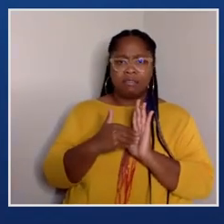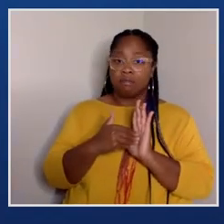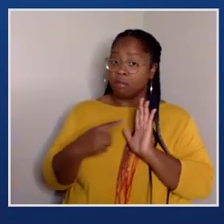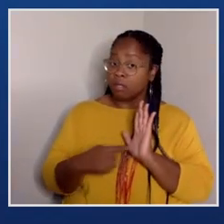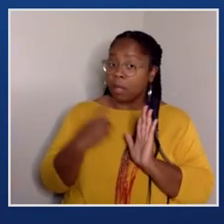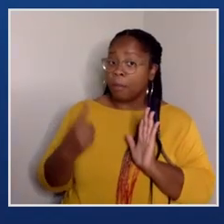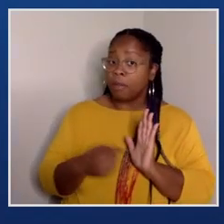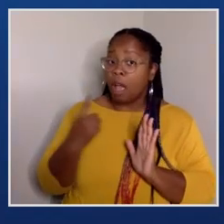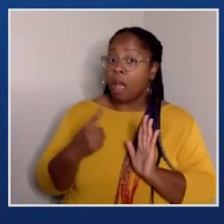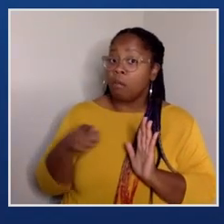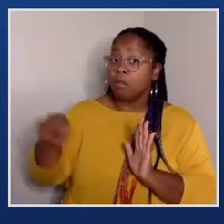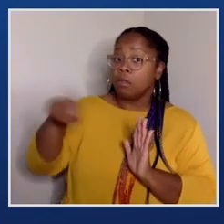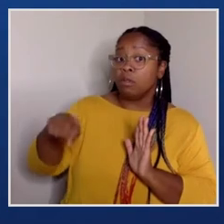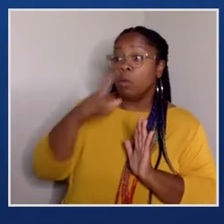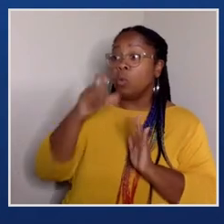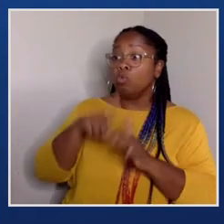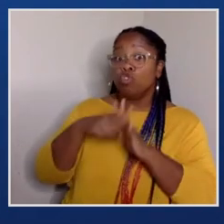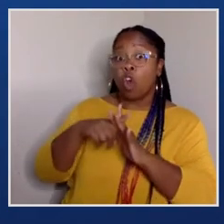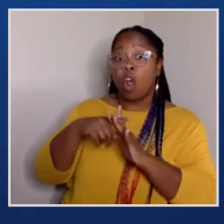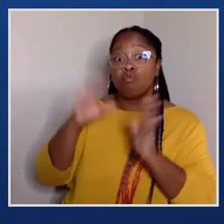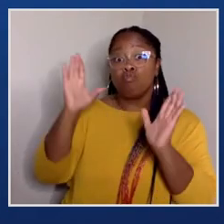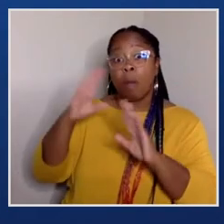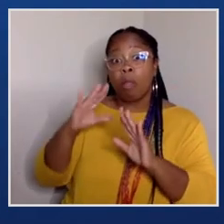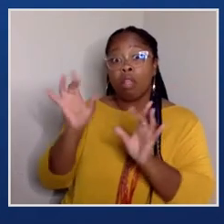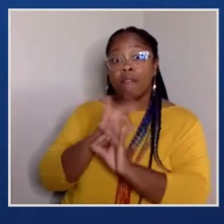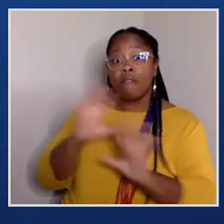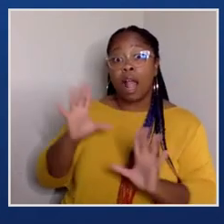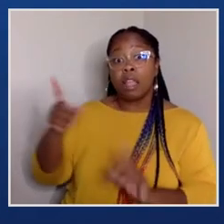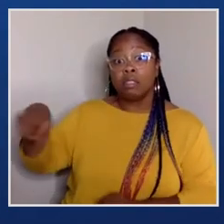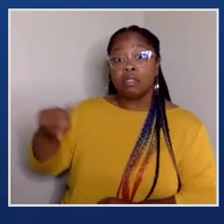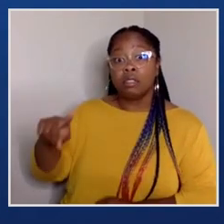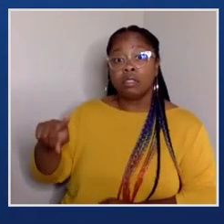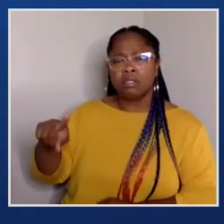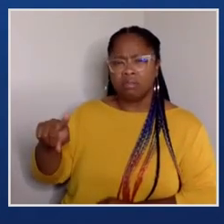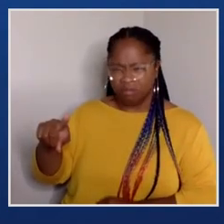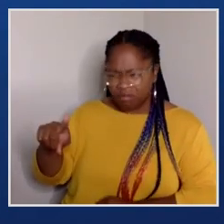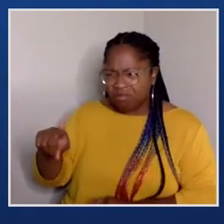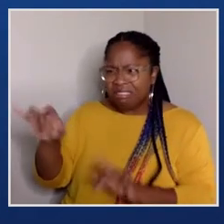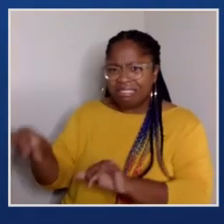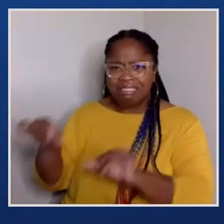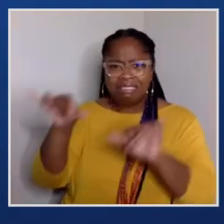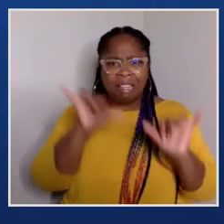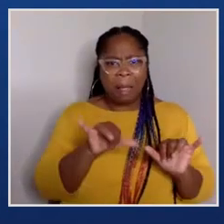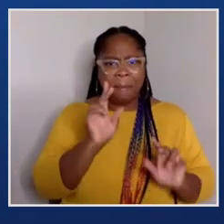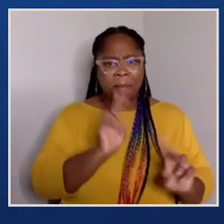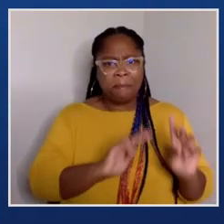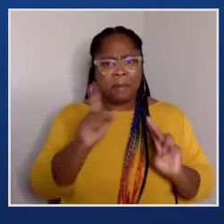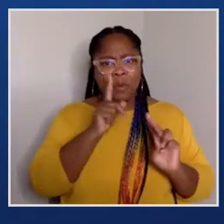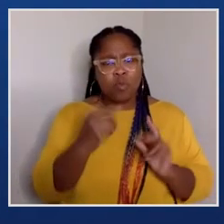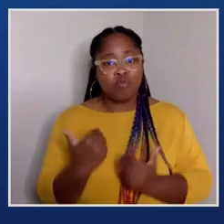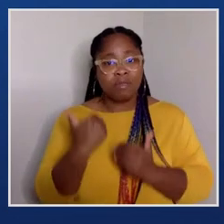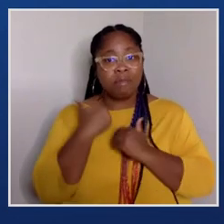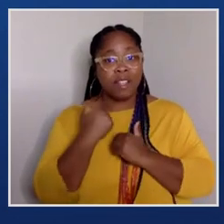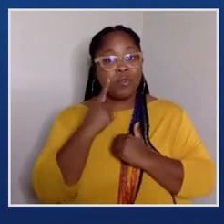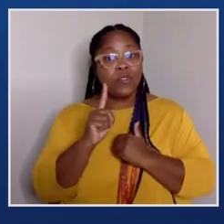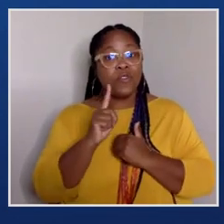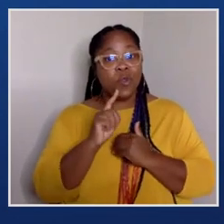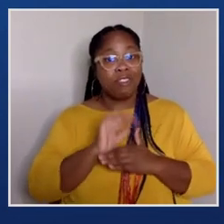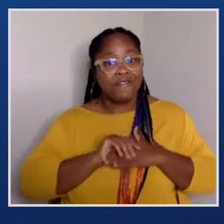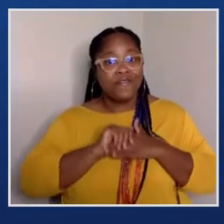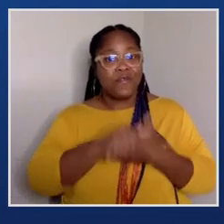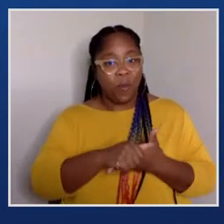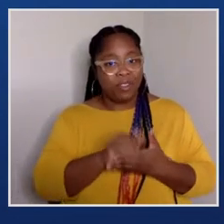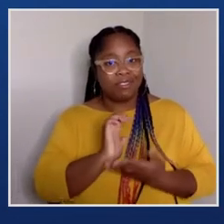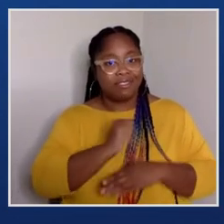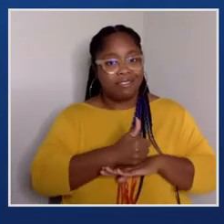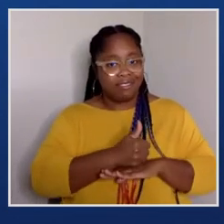the perpetrators of that violence were some of the very people responsible for enforcing the laws that were